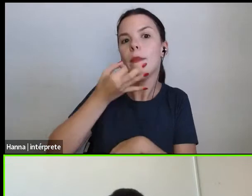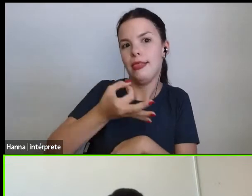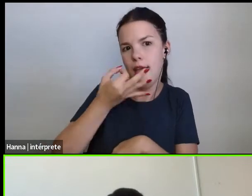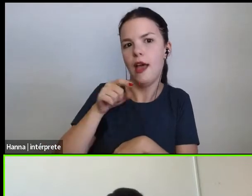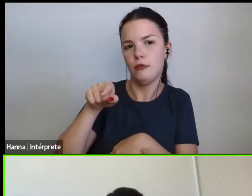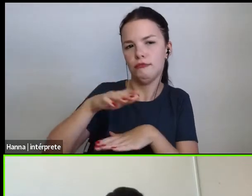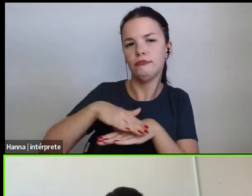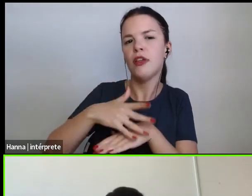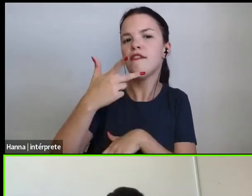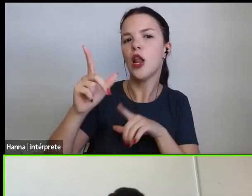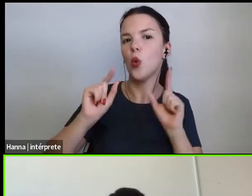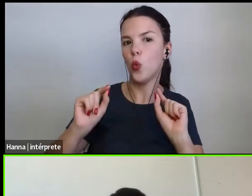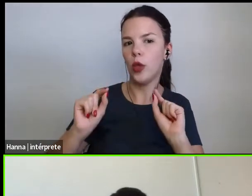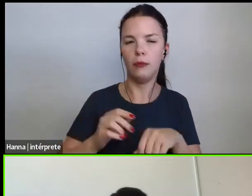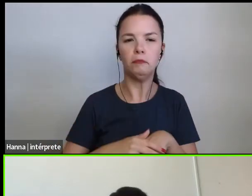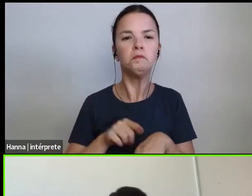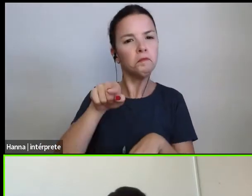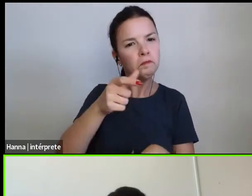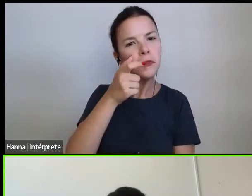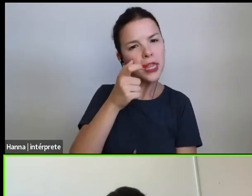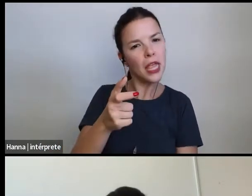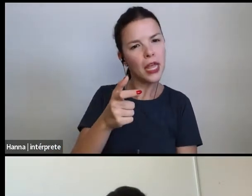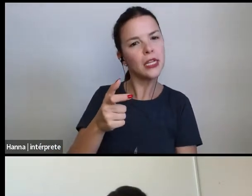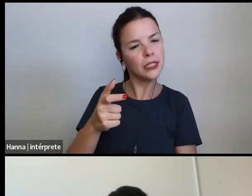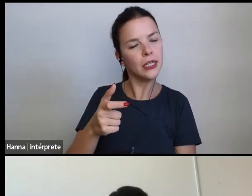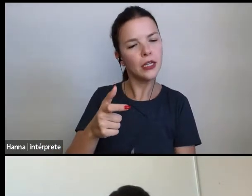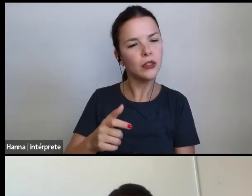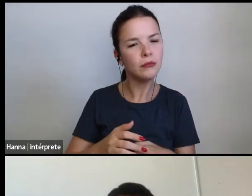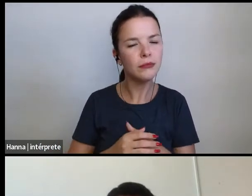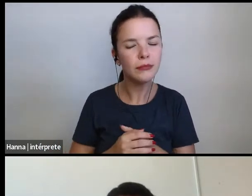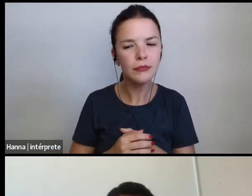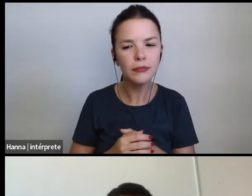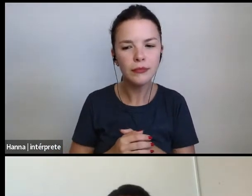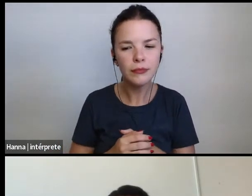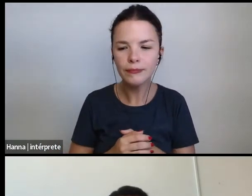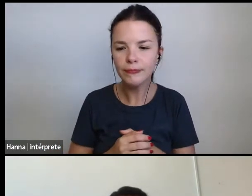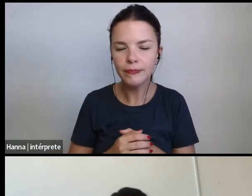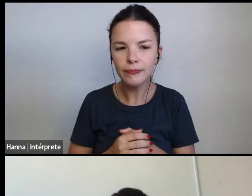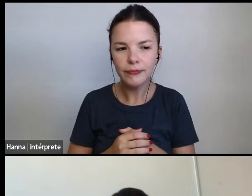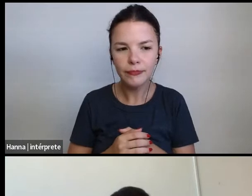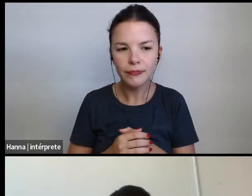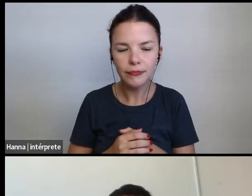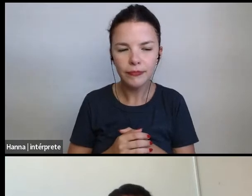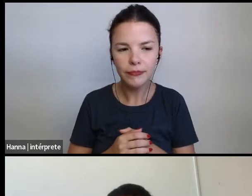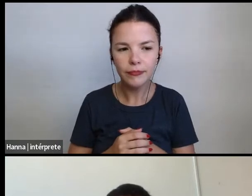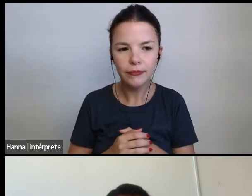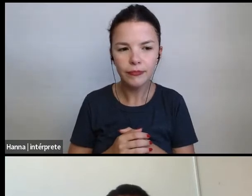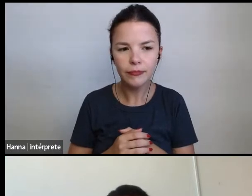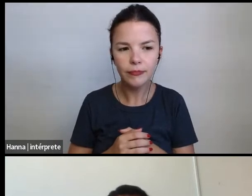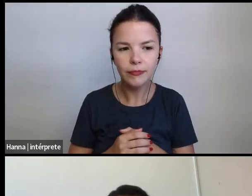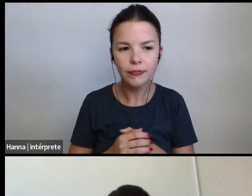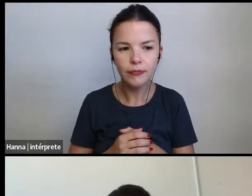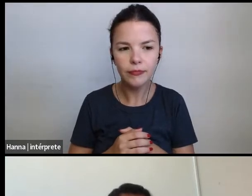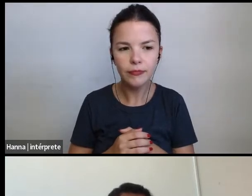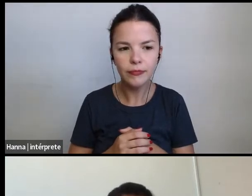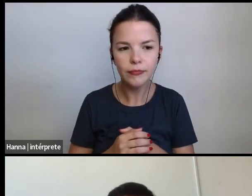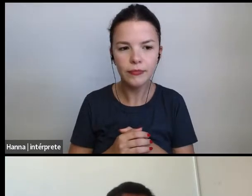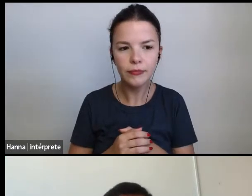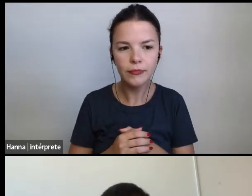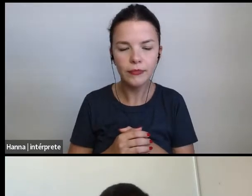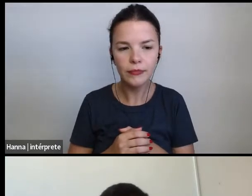interesting. Case of sign families can potentially shed light on some patterns for linguistic